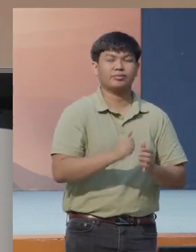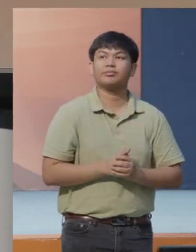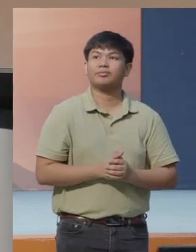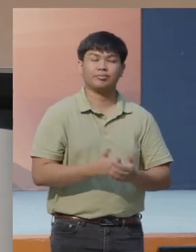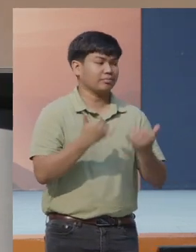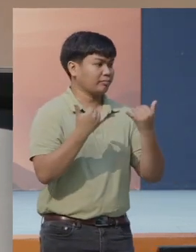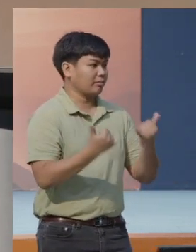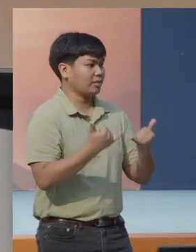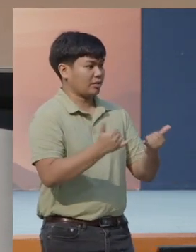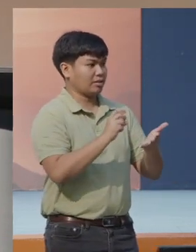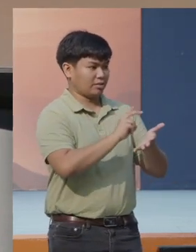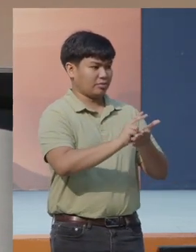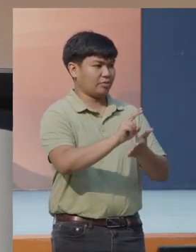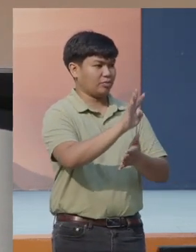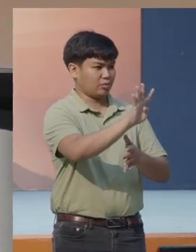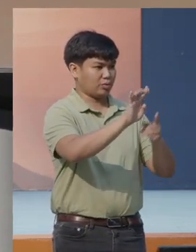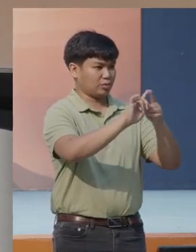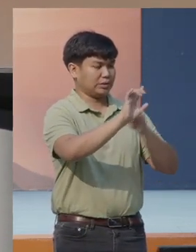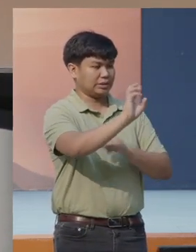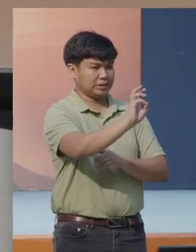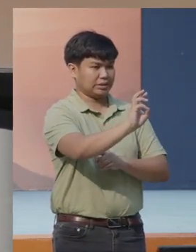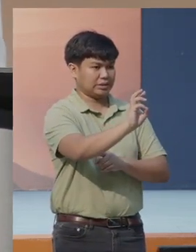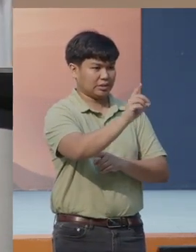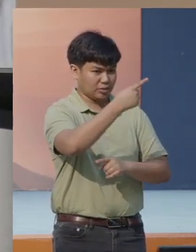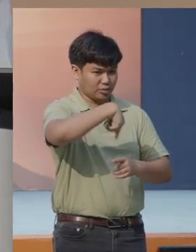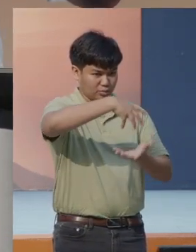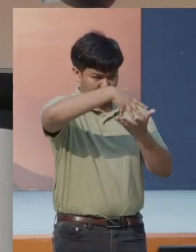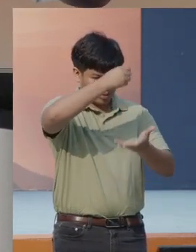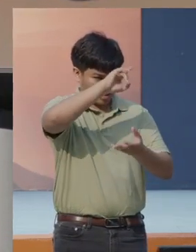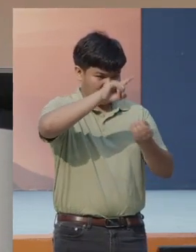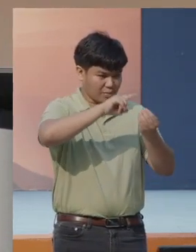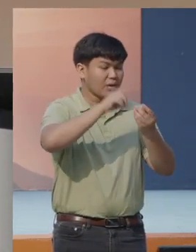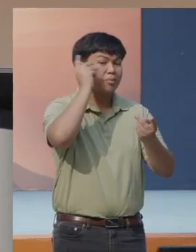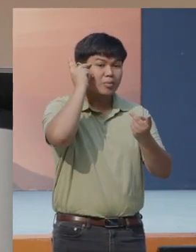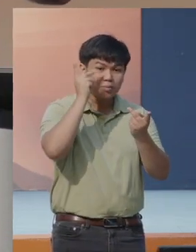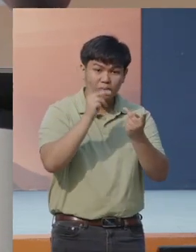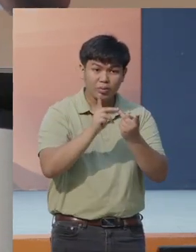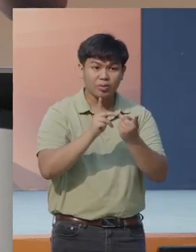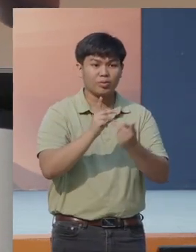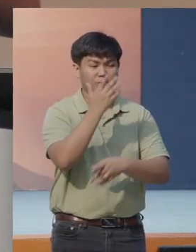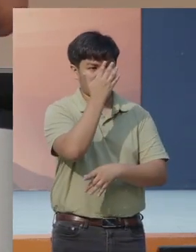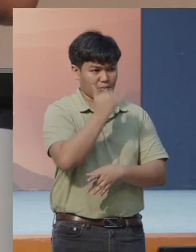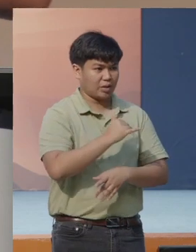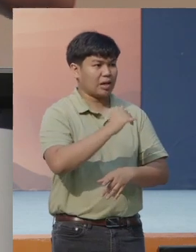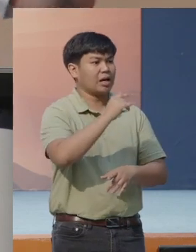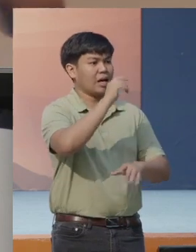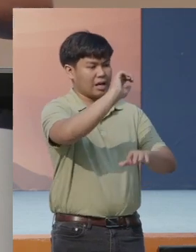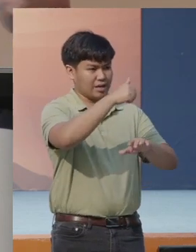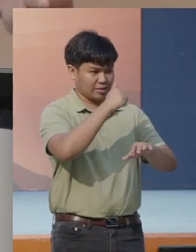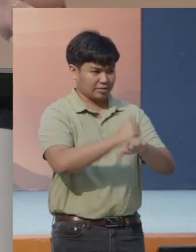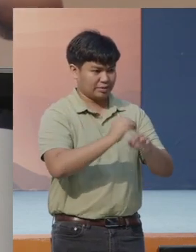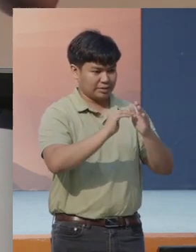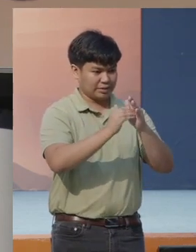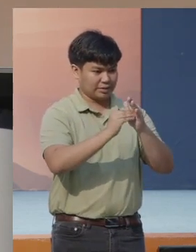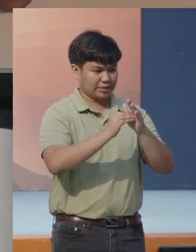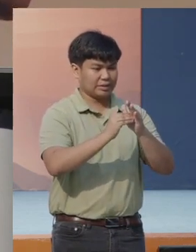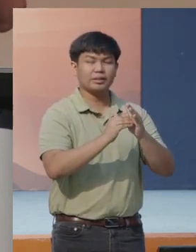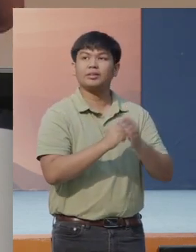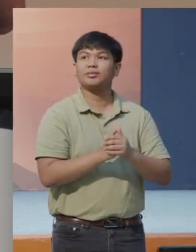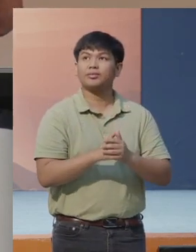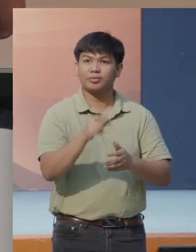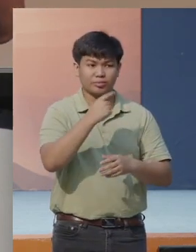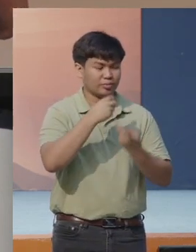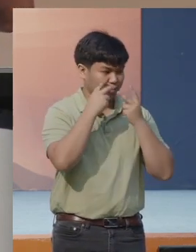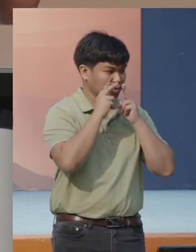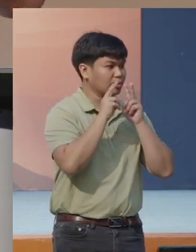ngayon, sa verses 4 to 6, dahil alam na natin yung purpose kung bakit naitaguyod itong mga cities of refuge, makikita